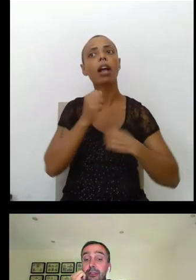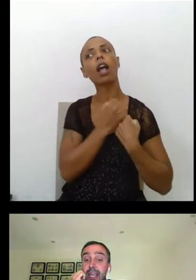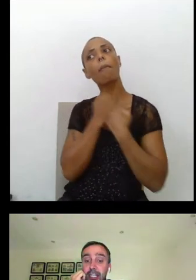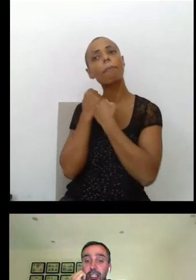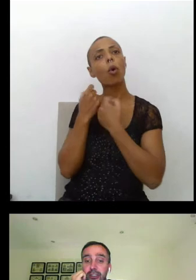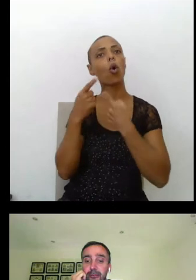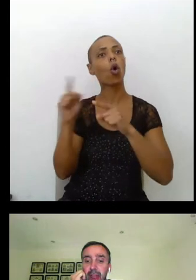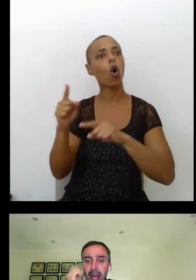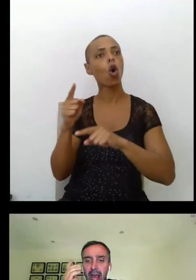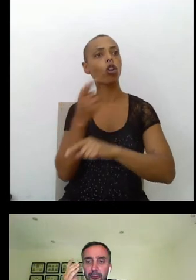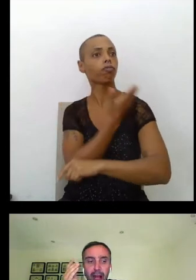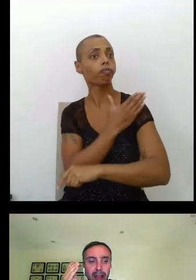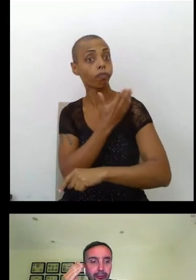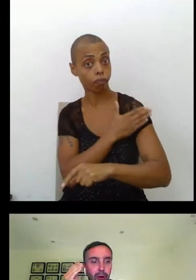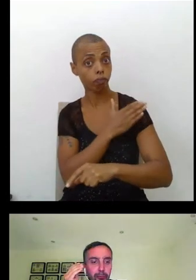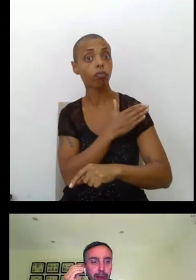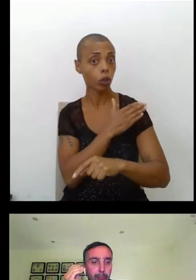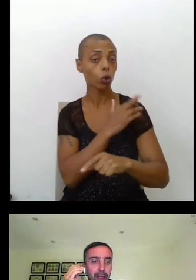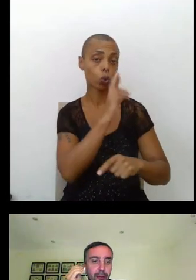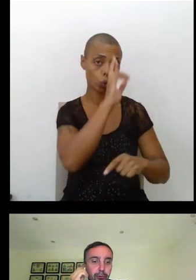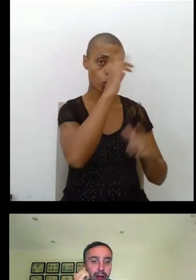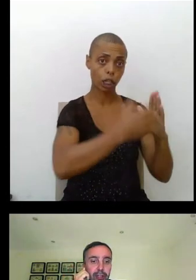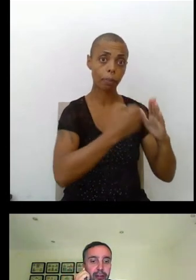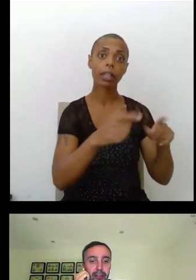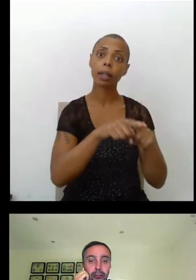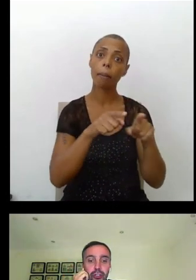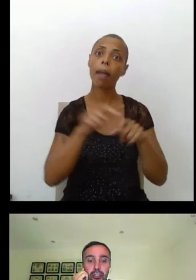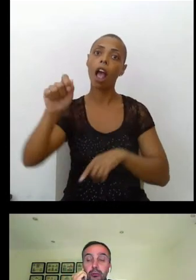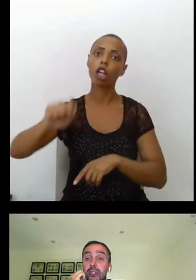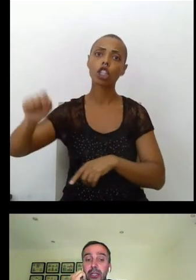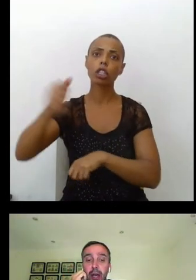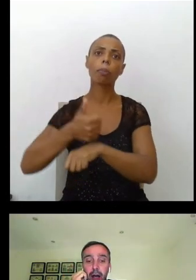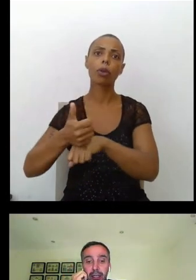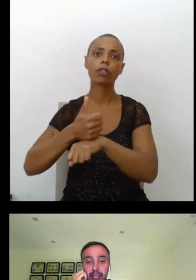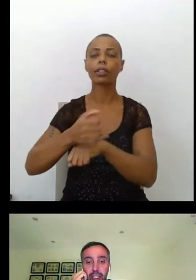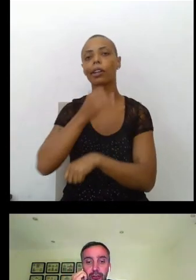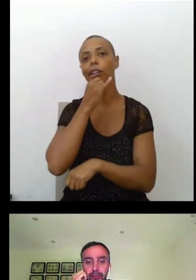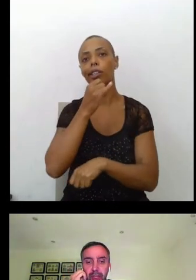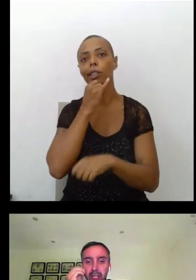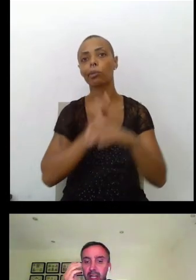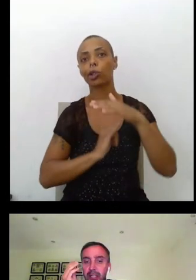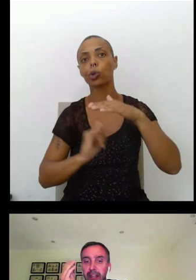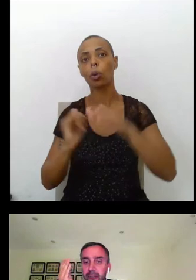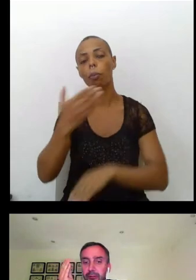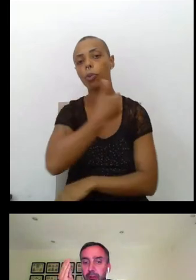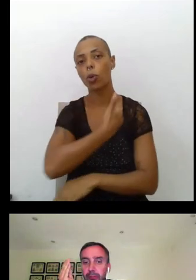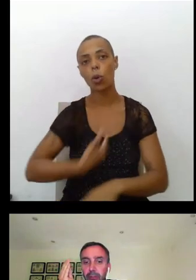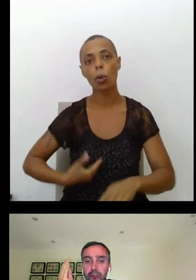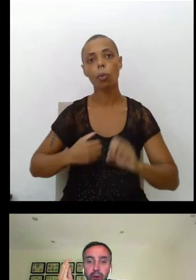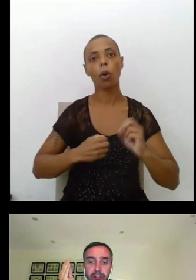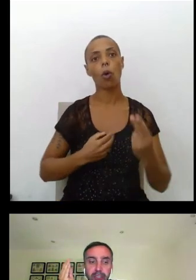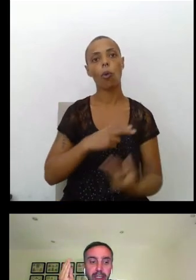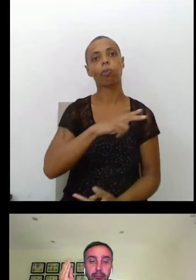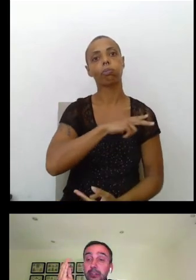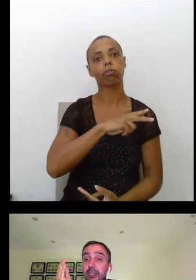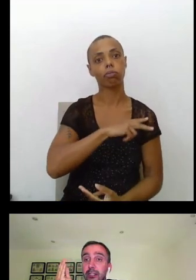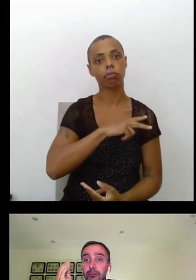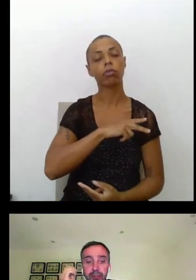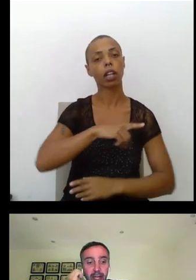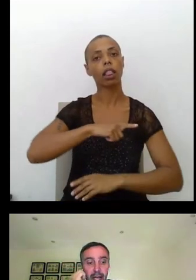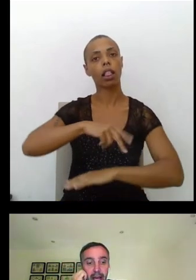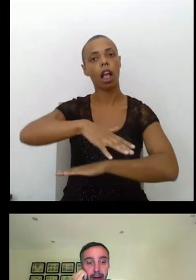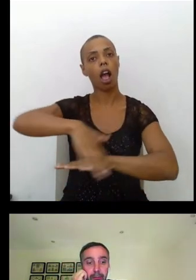professional associations as well as from public and private institutions within architecture that is from University